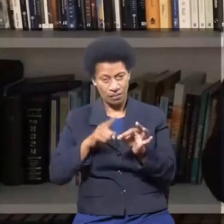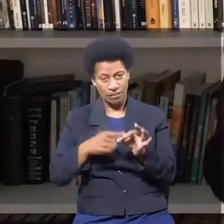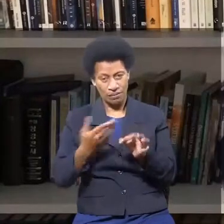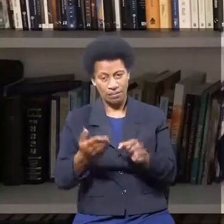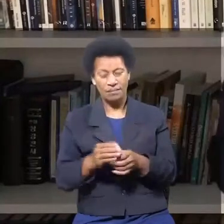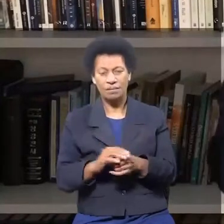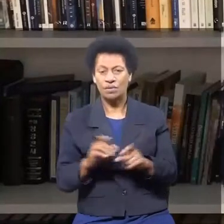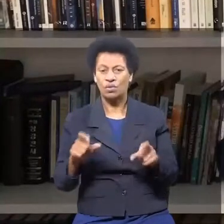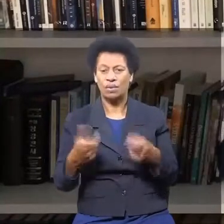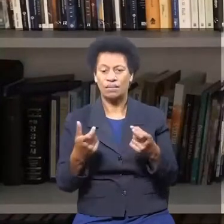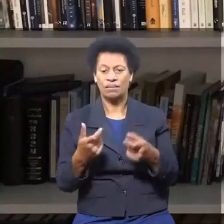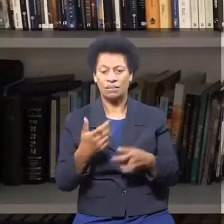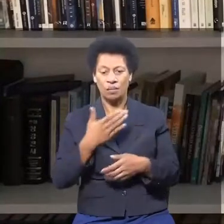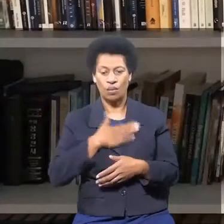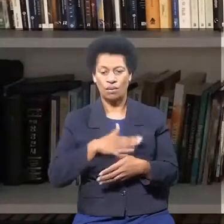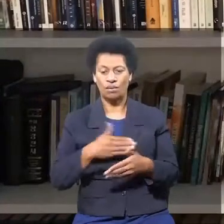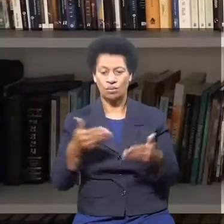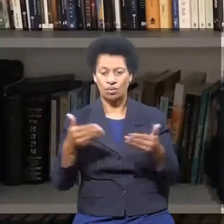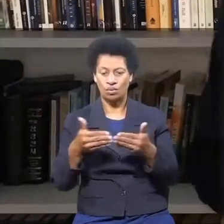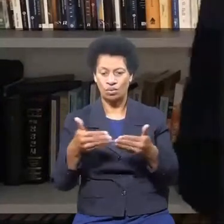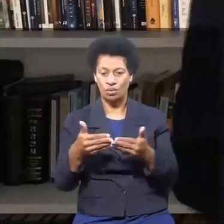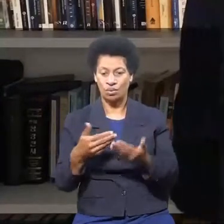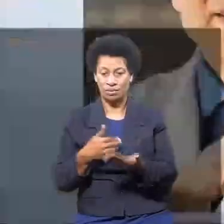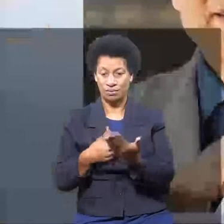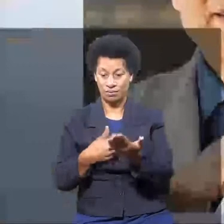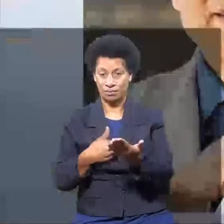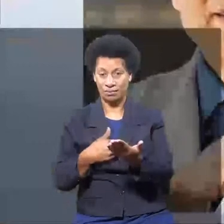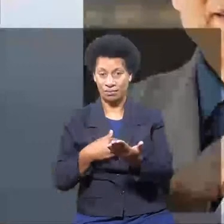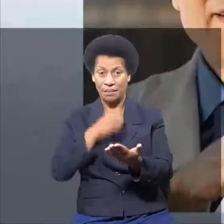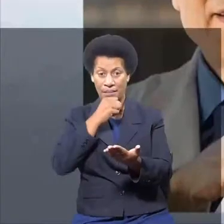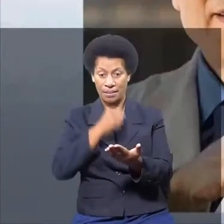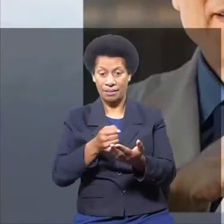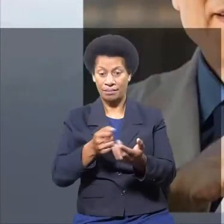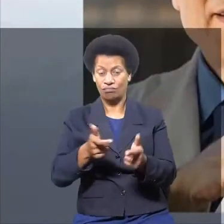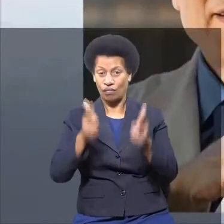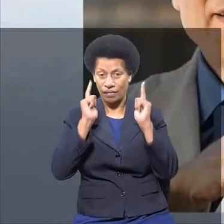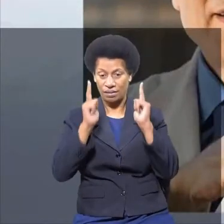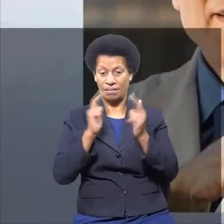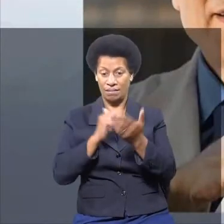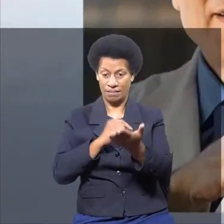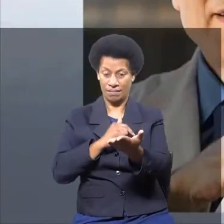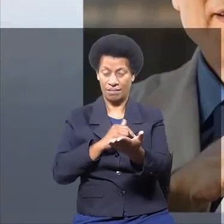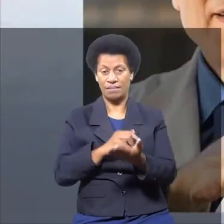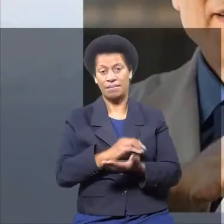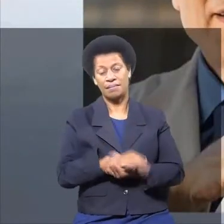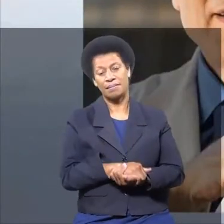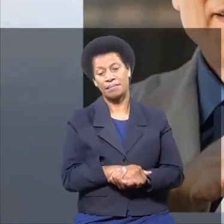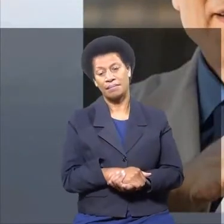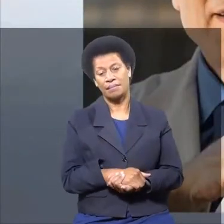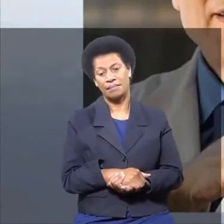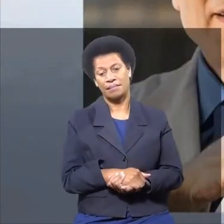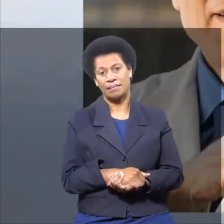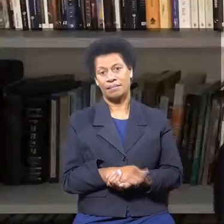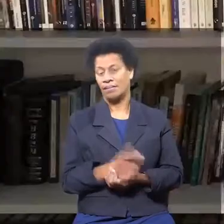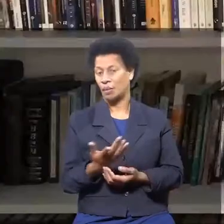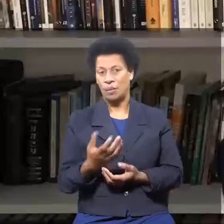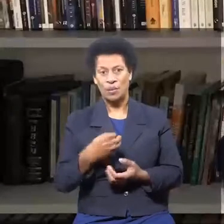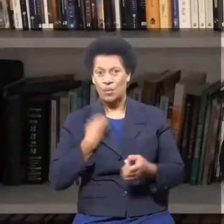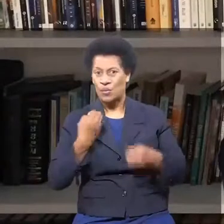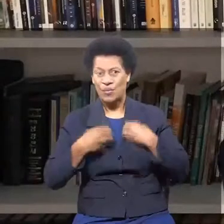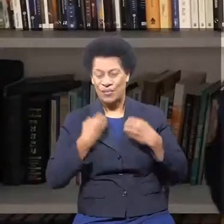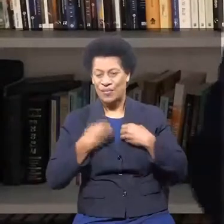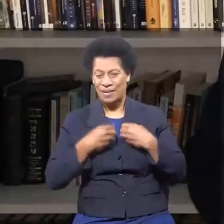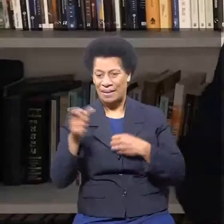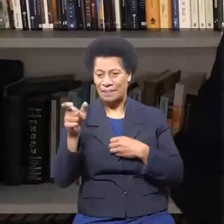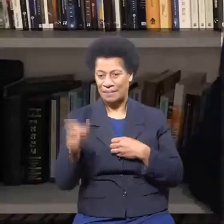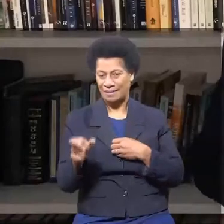this challenge together. I want to introduce you to Professor James Tuer. Now, Professor James Tuer is a very fascinating